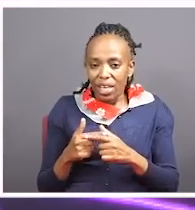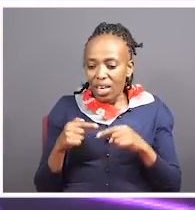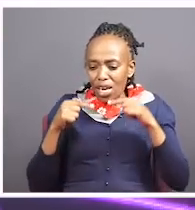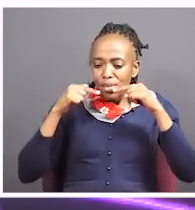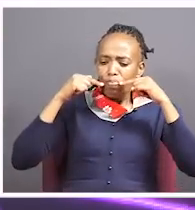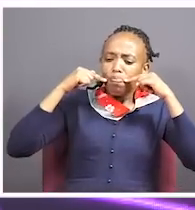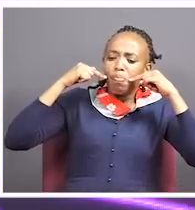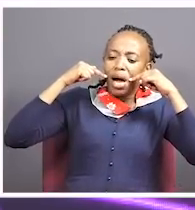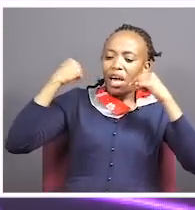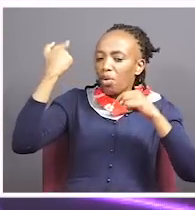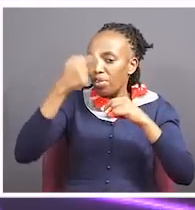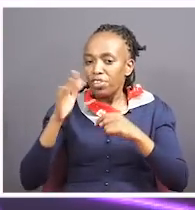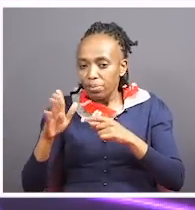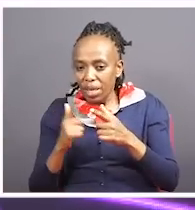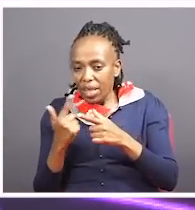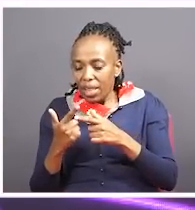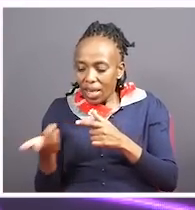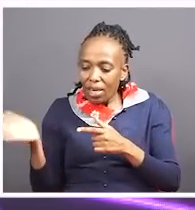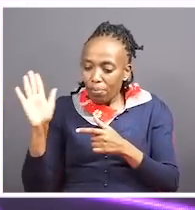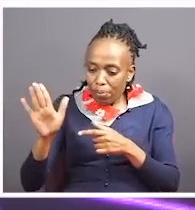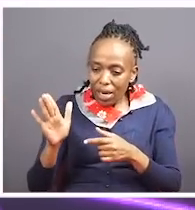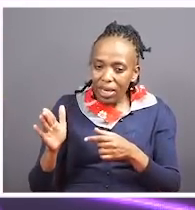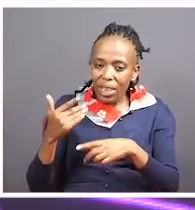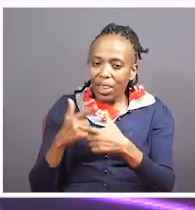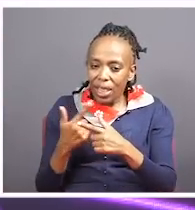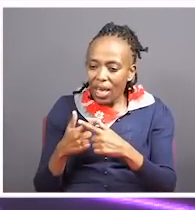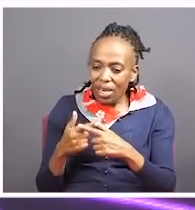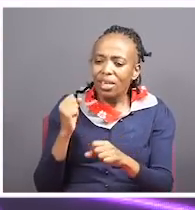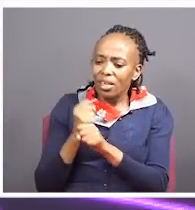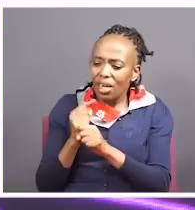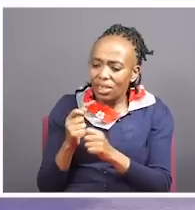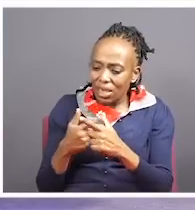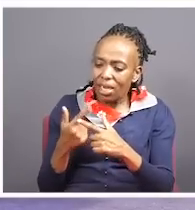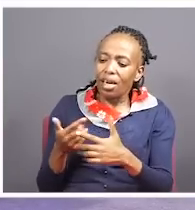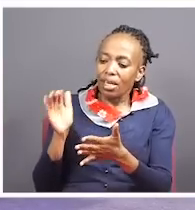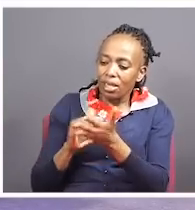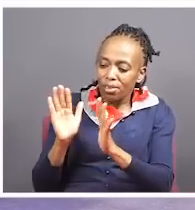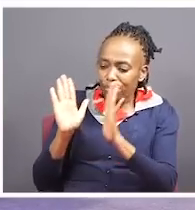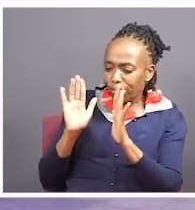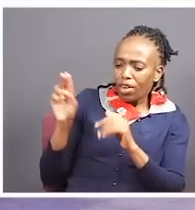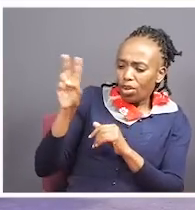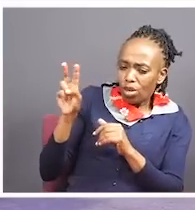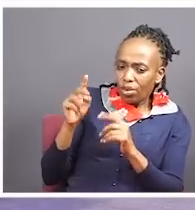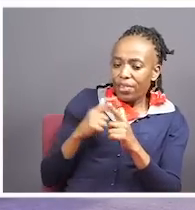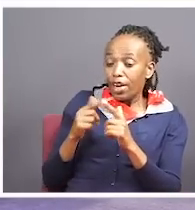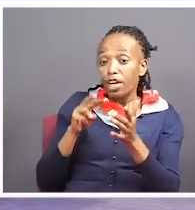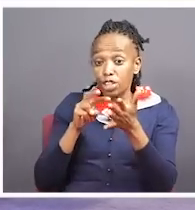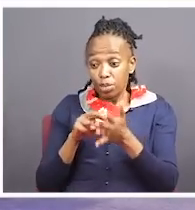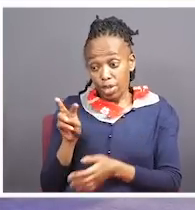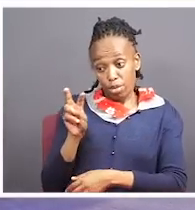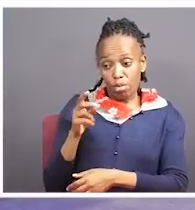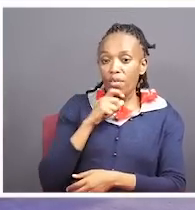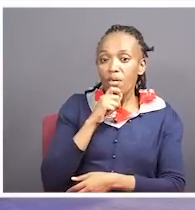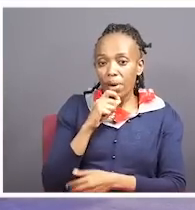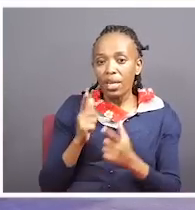And a smile breaks on his face. And then he goes back and does, and then he steps back and he looks at it. I stood there and